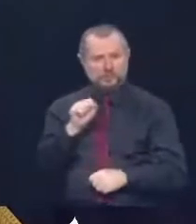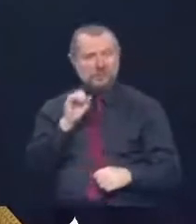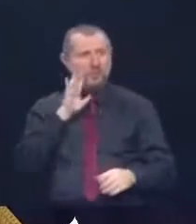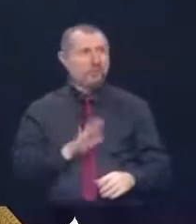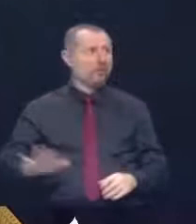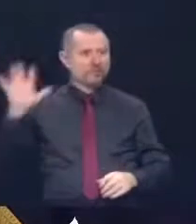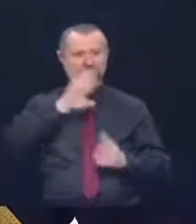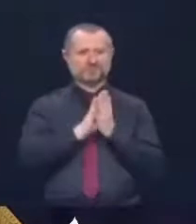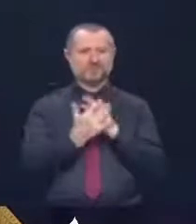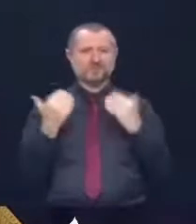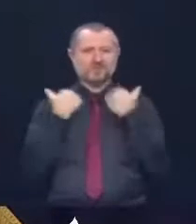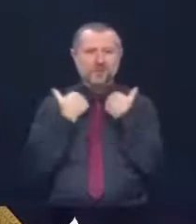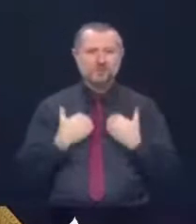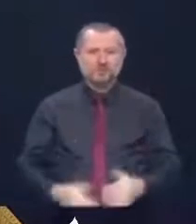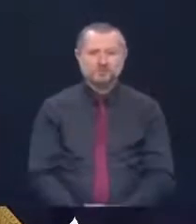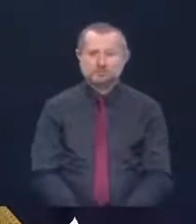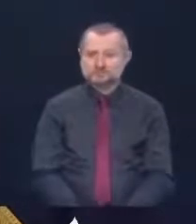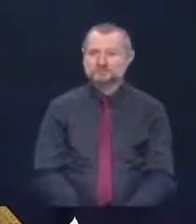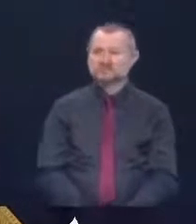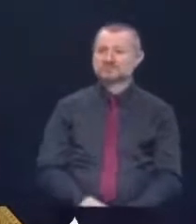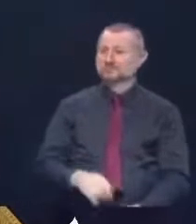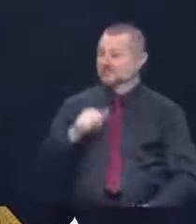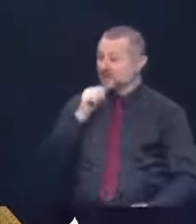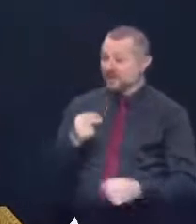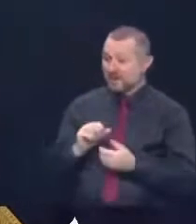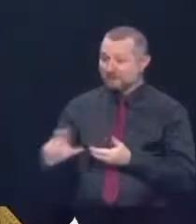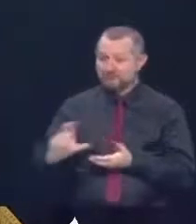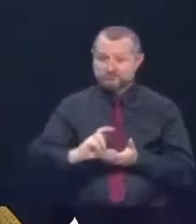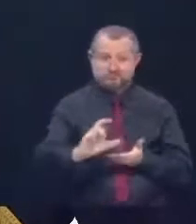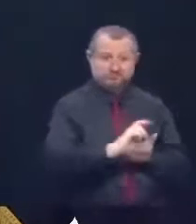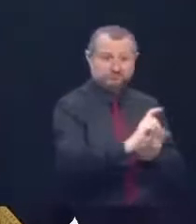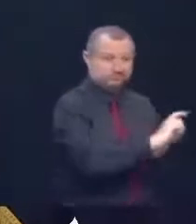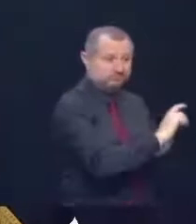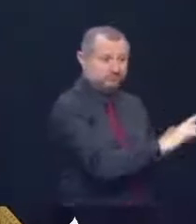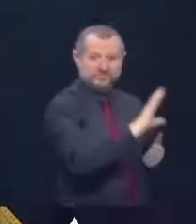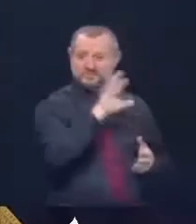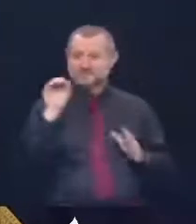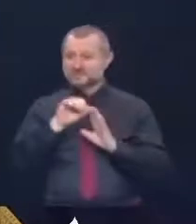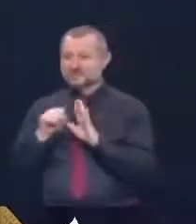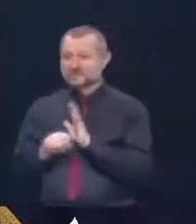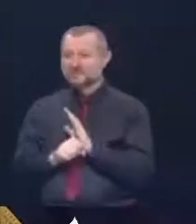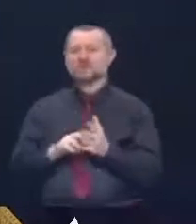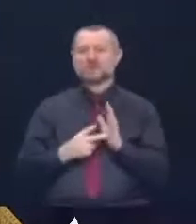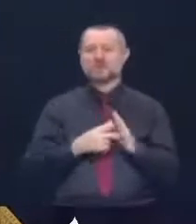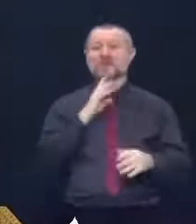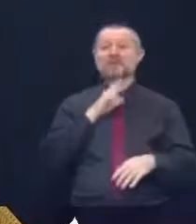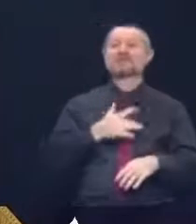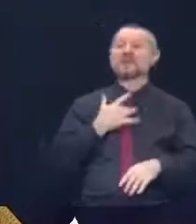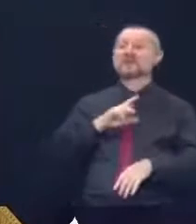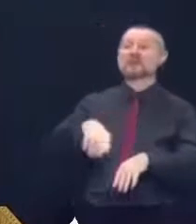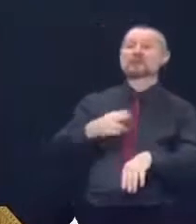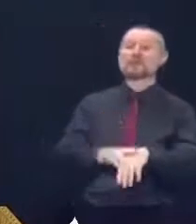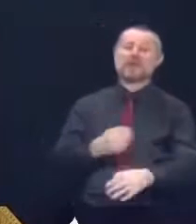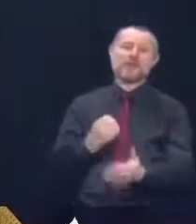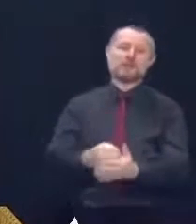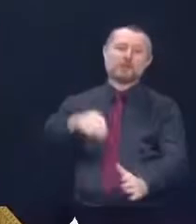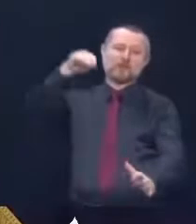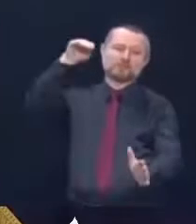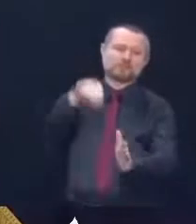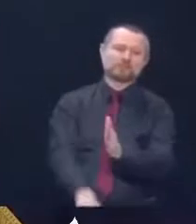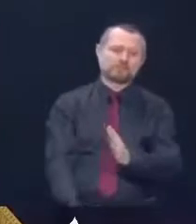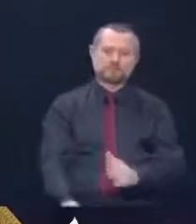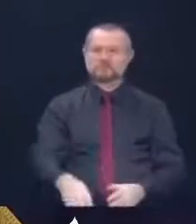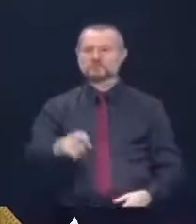state. If they don't fund the states, I think you'll see a national recession. And do you really want me to lay